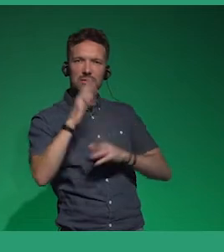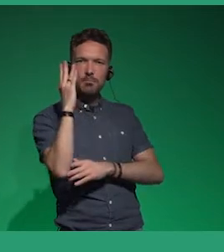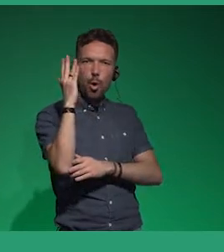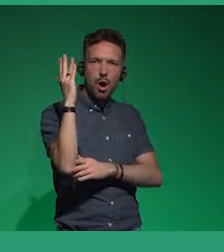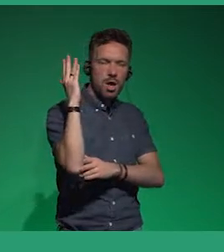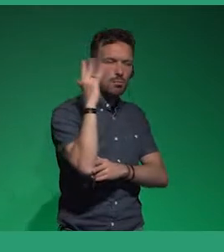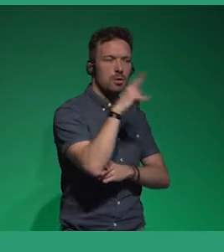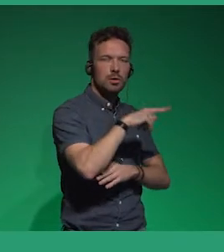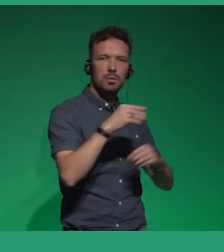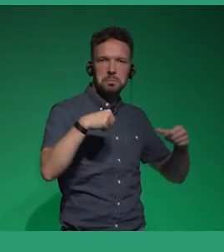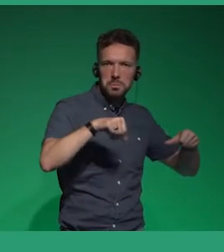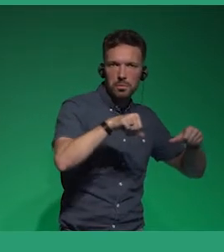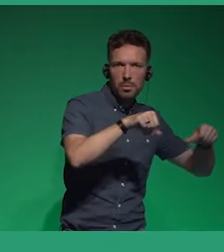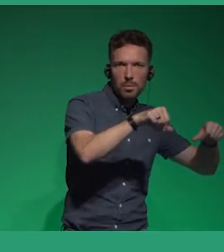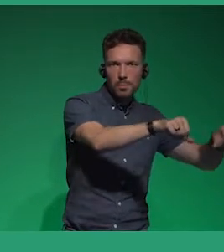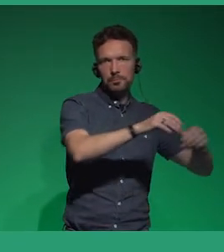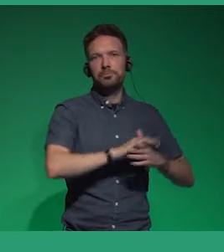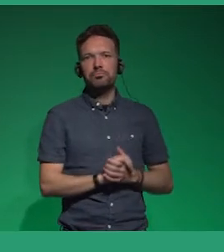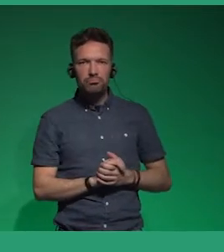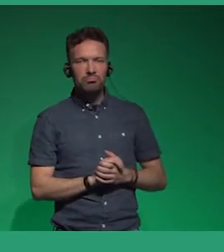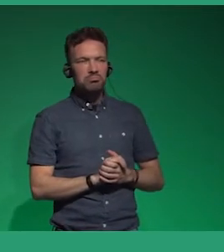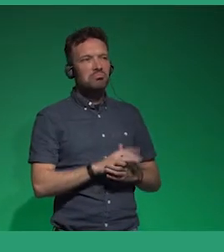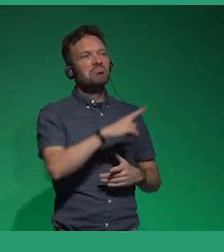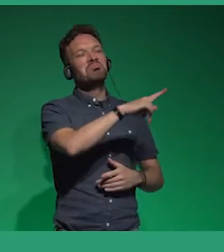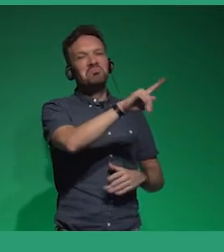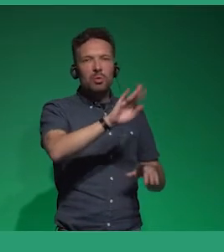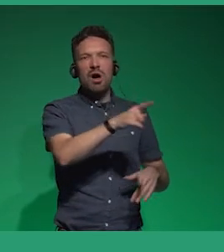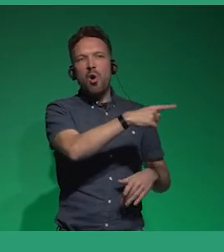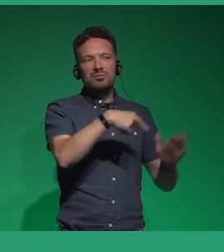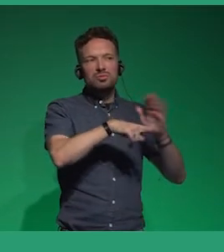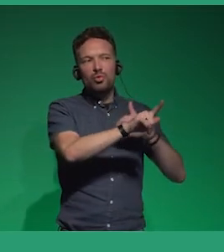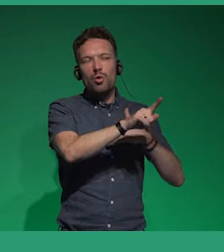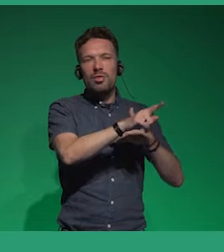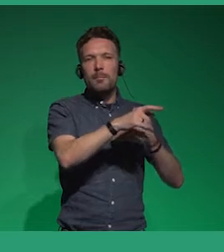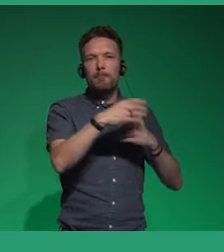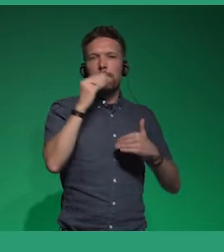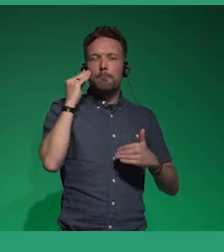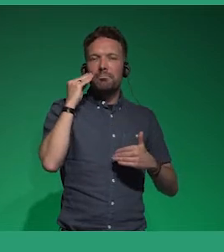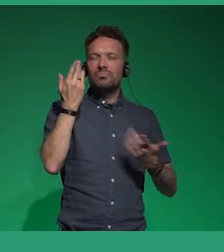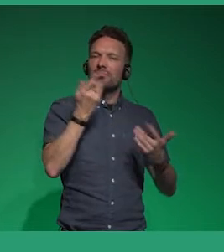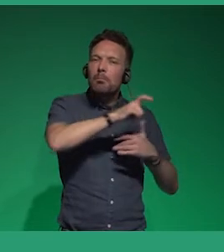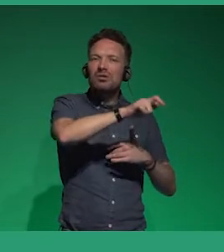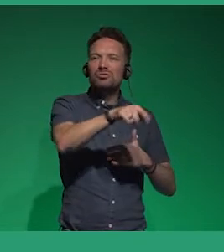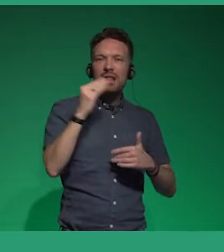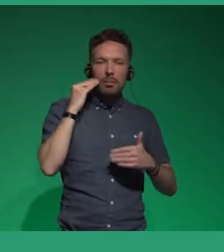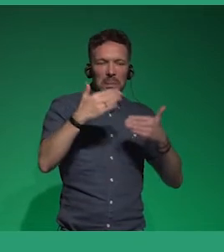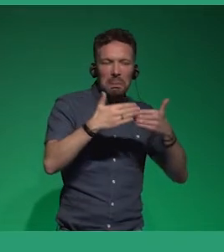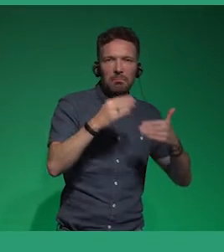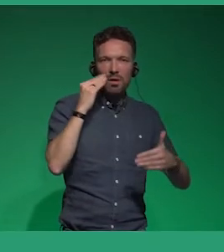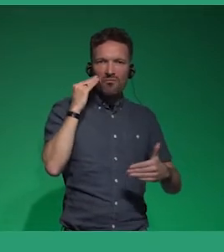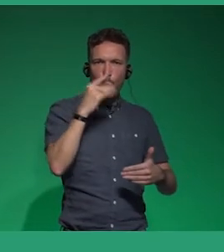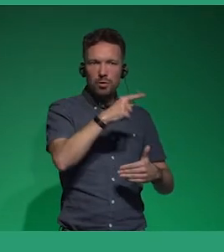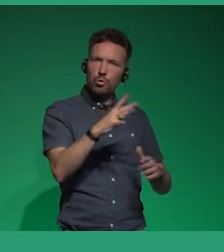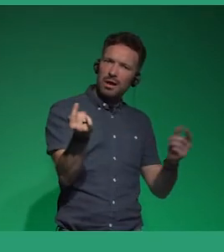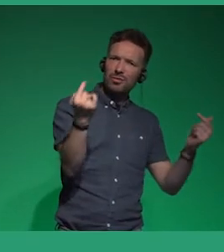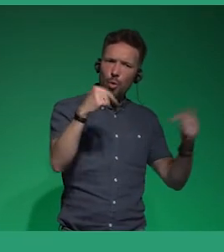tree-based products, for example, based on wood or fruits. Because we realize that agricultural diversification